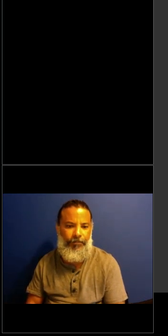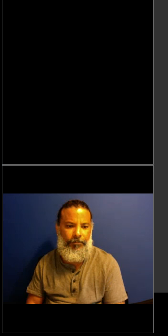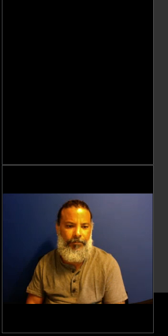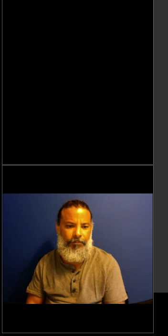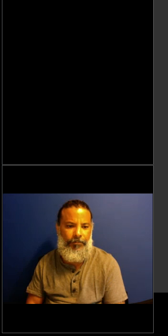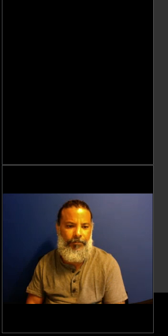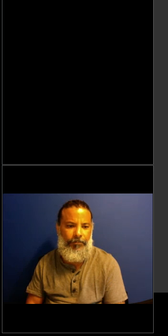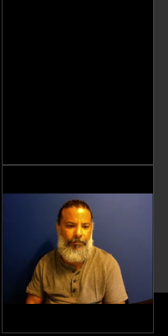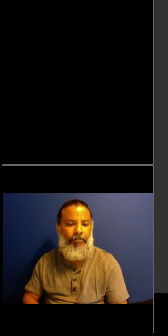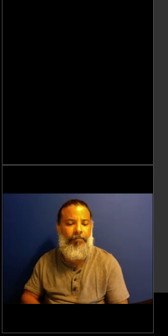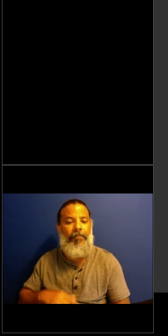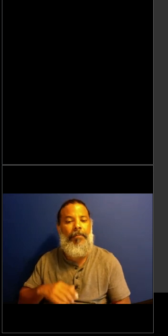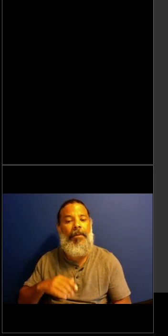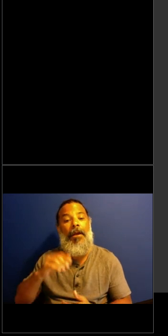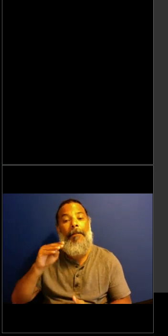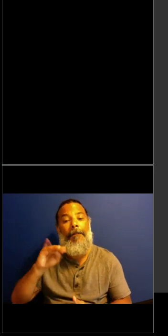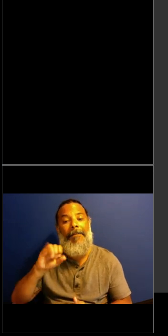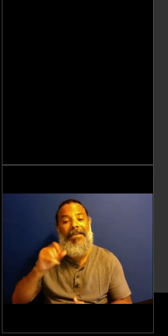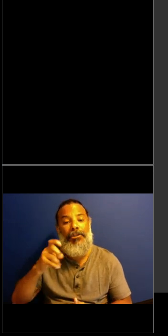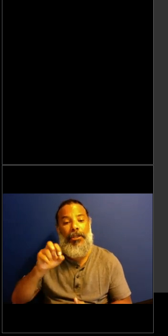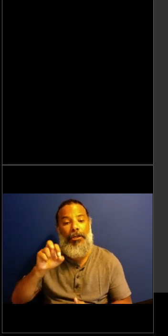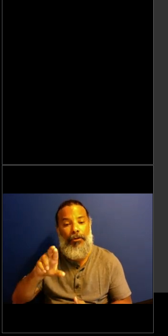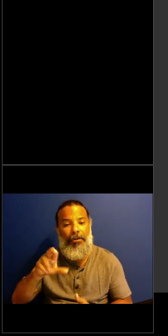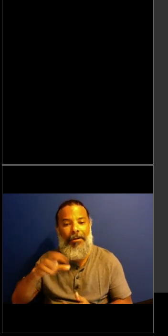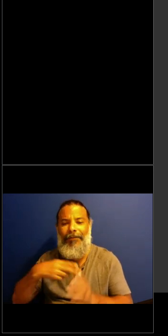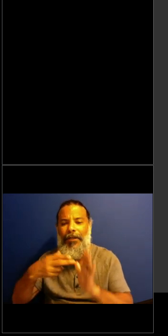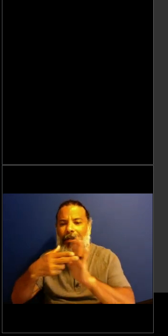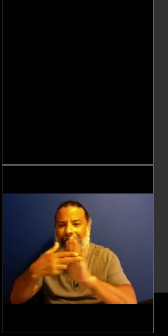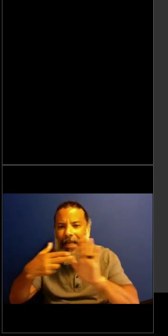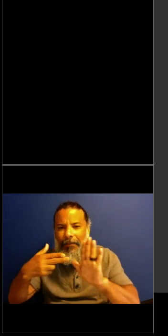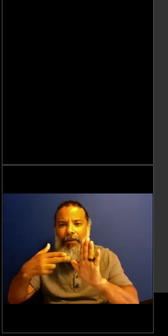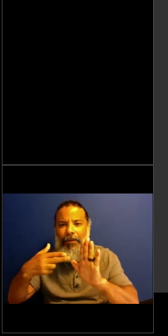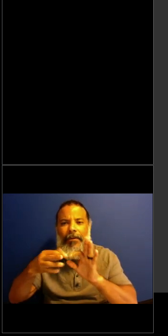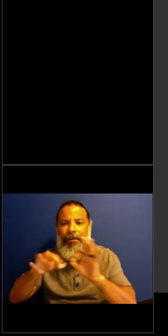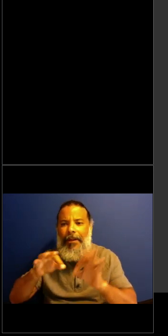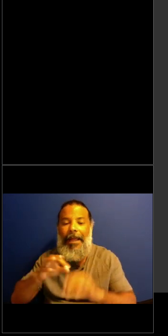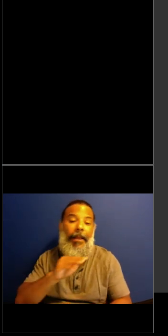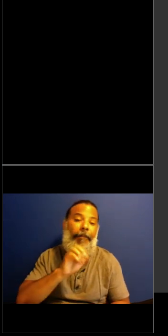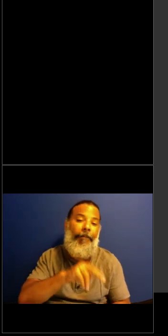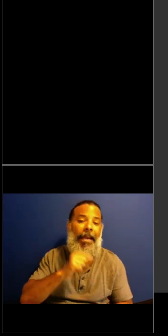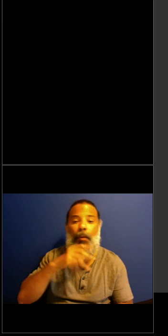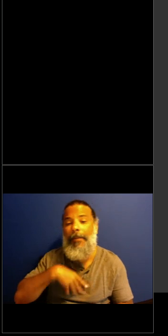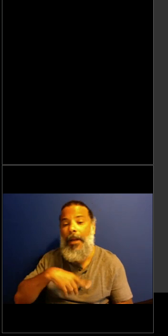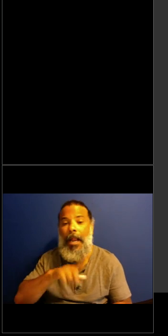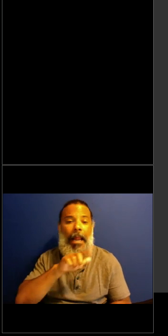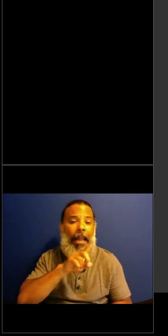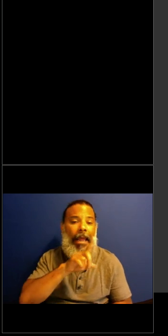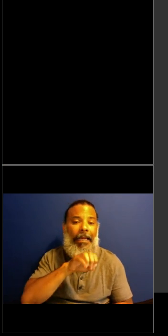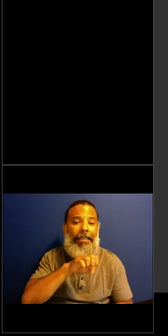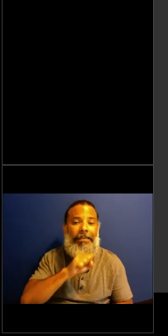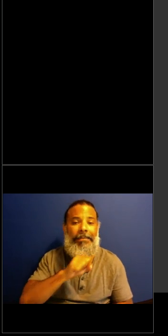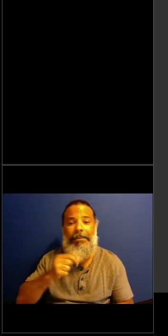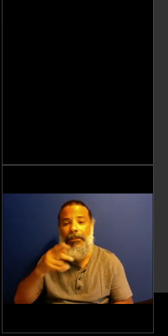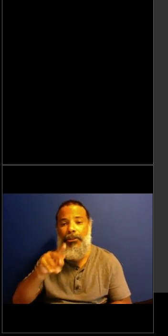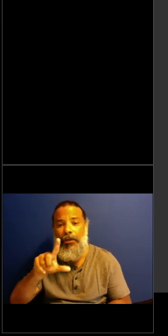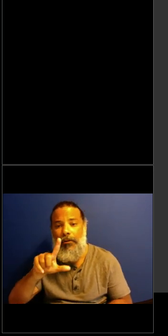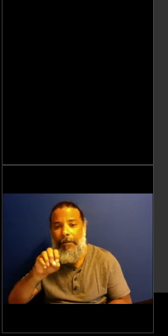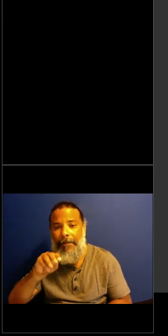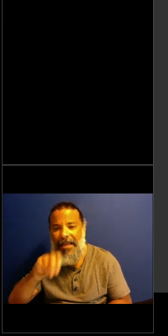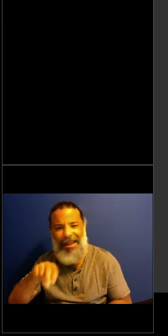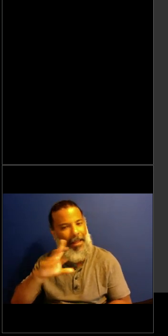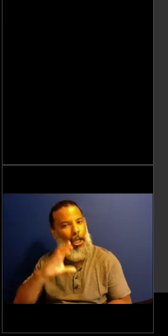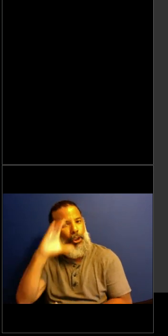So misgendering can also occur with terms for gender labels and categories. So phrases like men and women or ladies and gentlemen presume and reinforce a